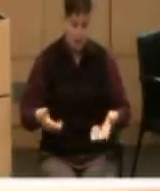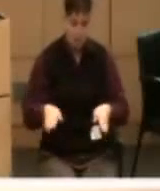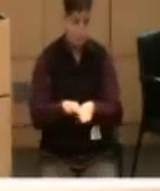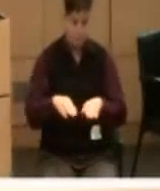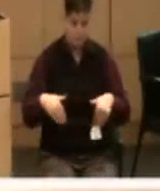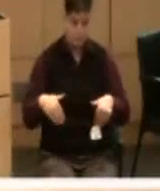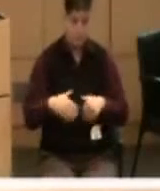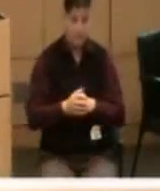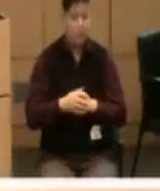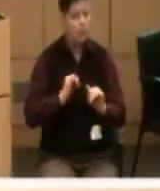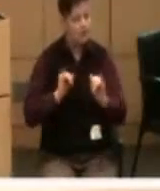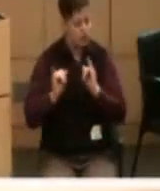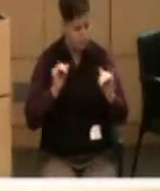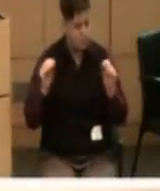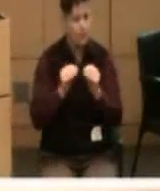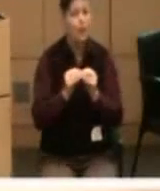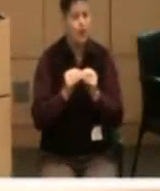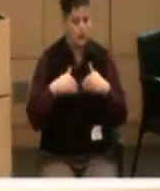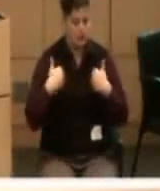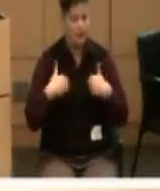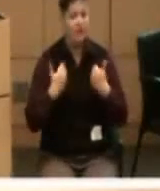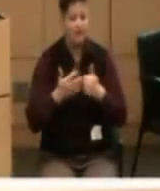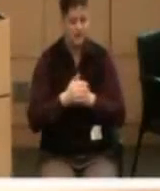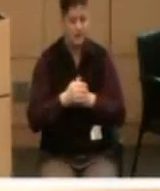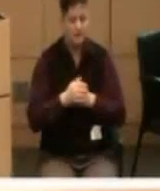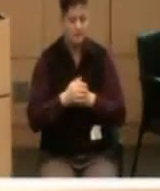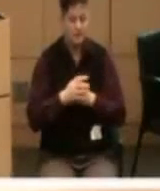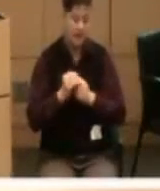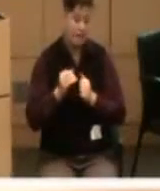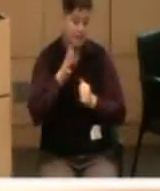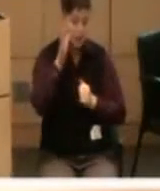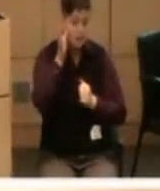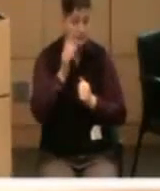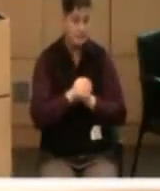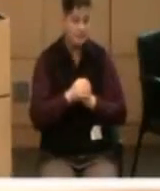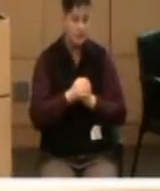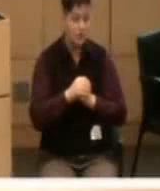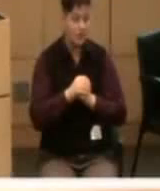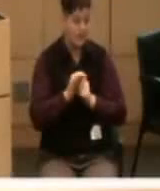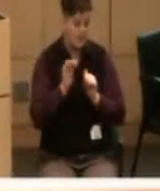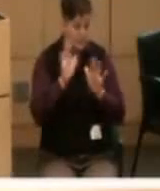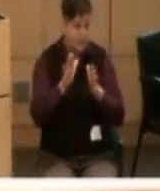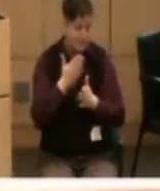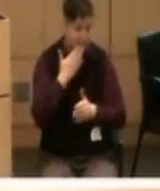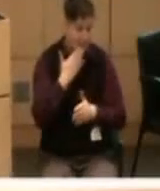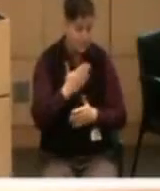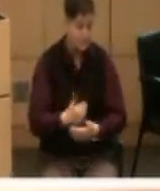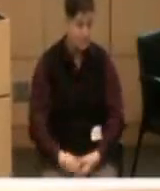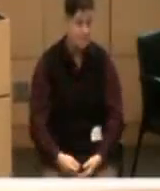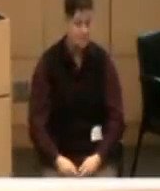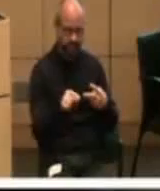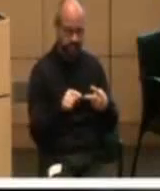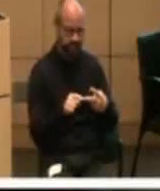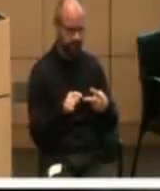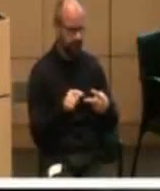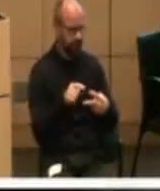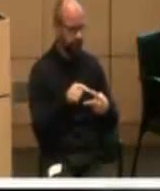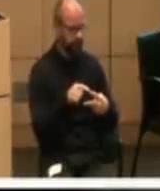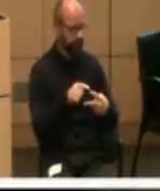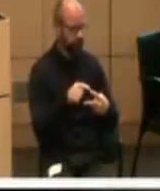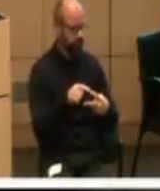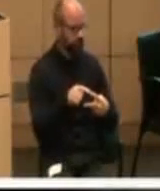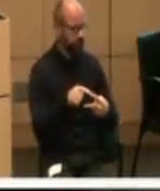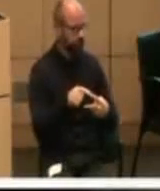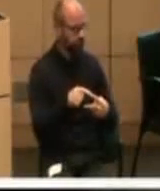more youths and their parents. So yeah, that would be great. Thank you. Mm-hmm. Are you